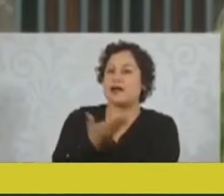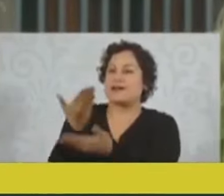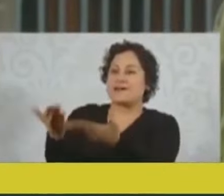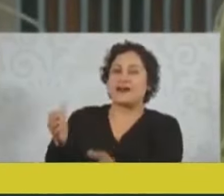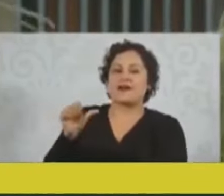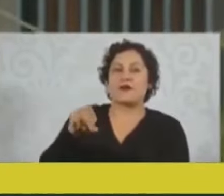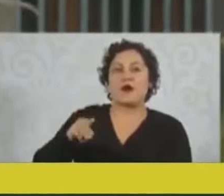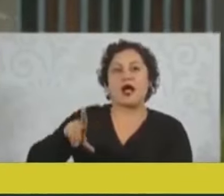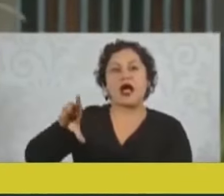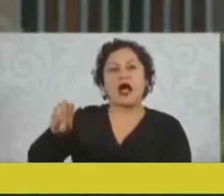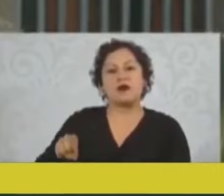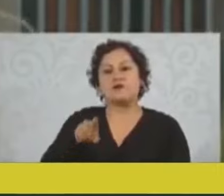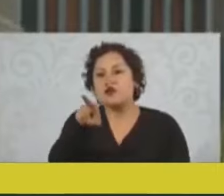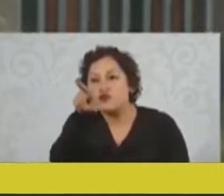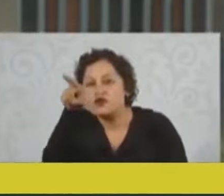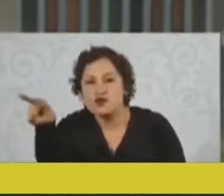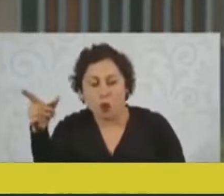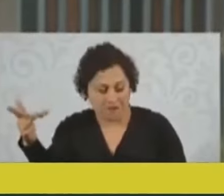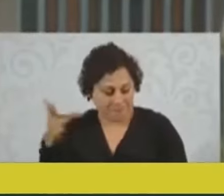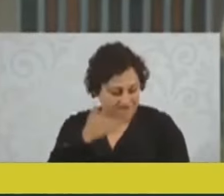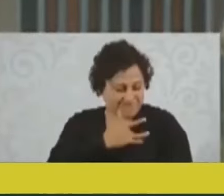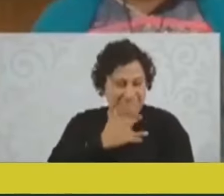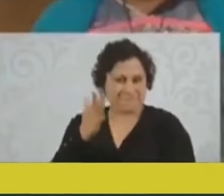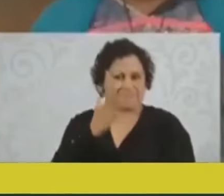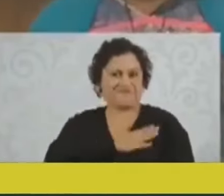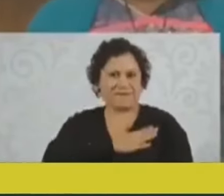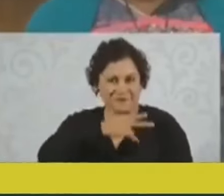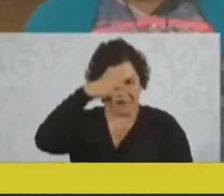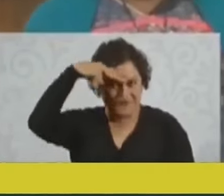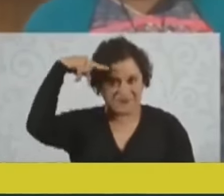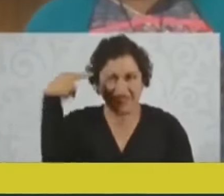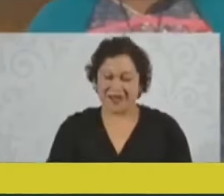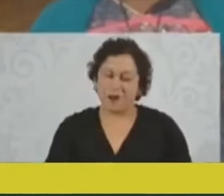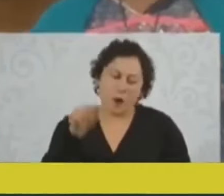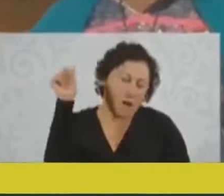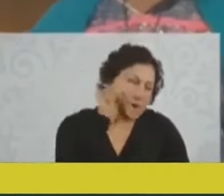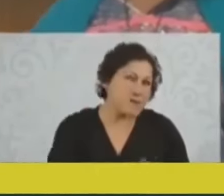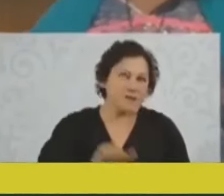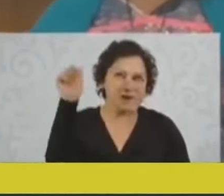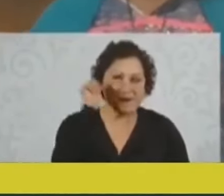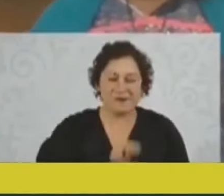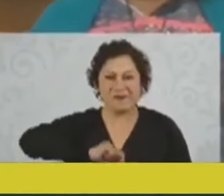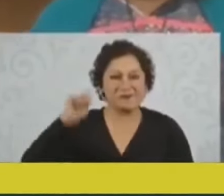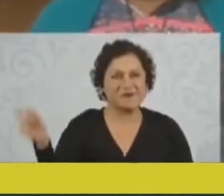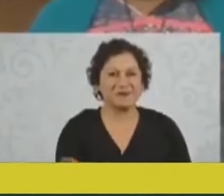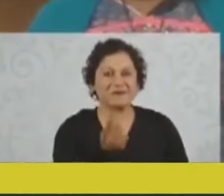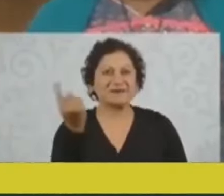Mr. Andrés Manuel, you are always in the heart of the peoples of Mexico.